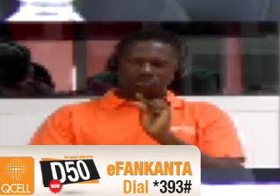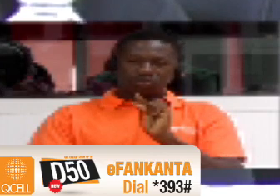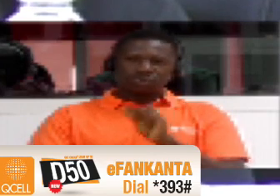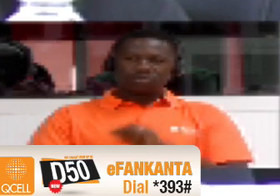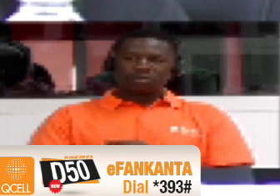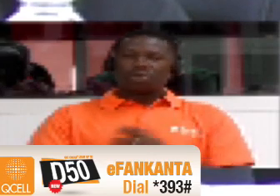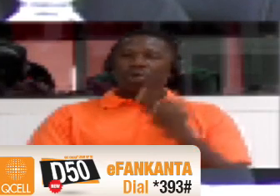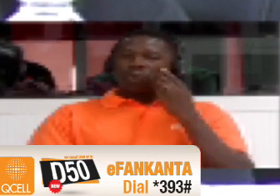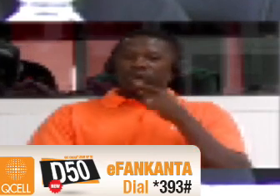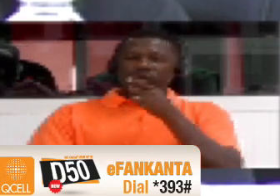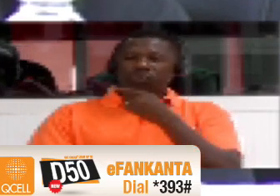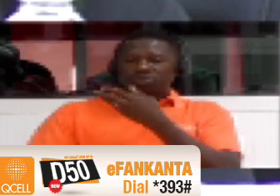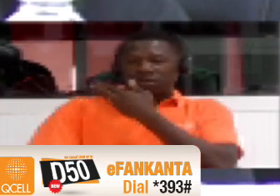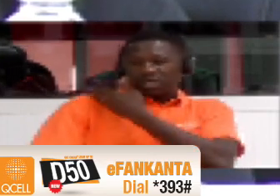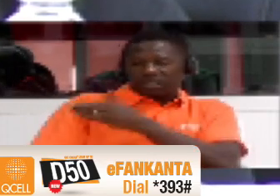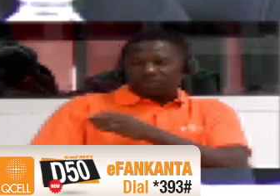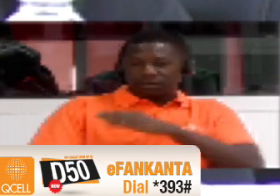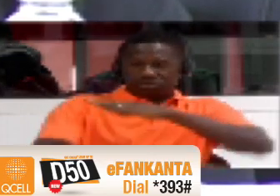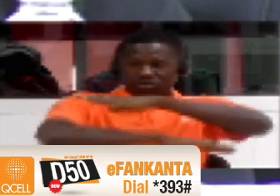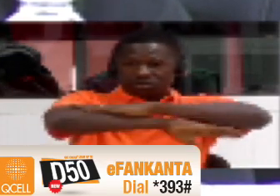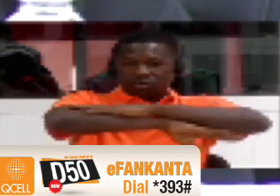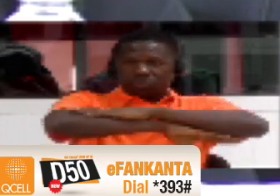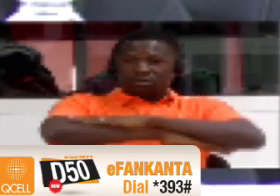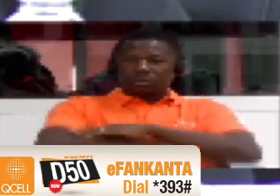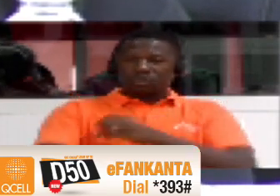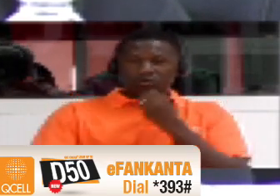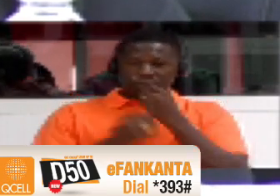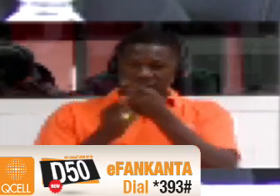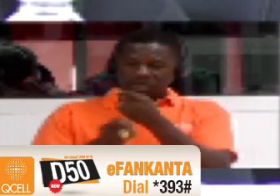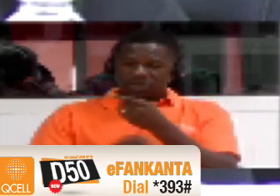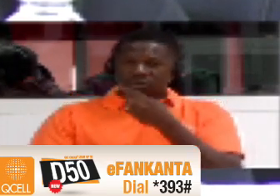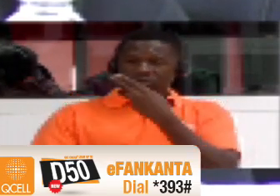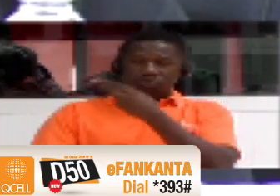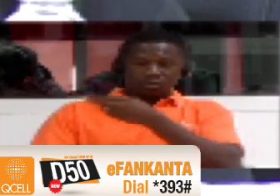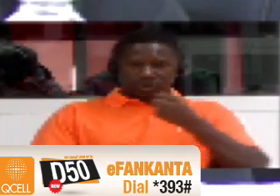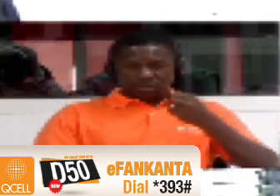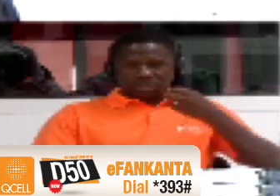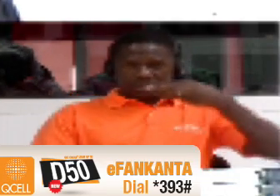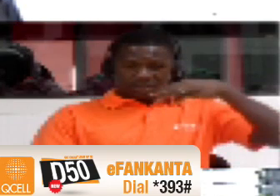When did you leave school? You said